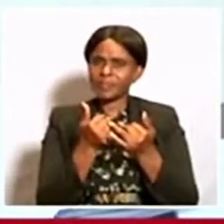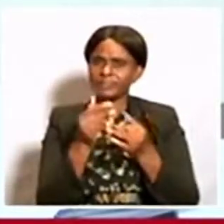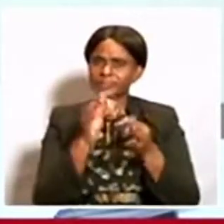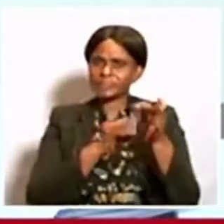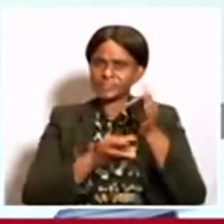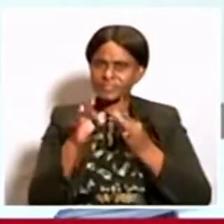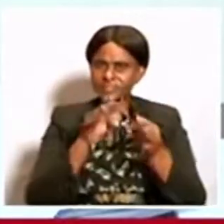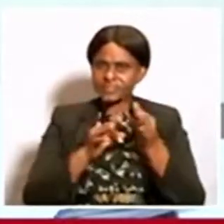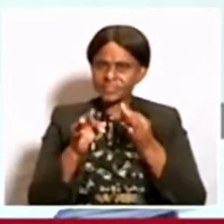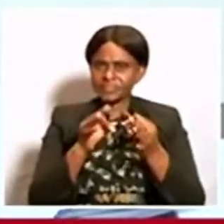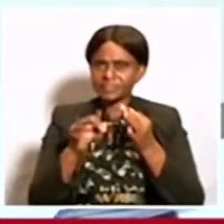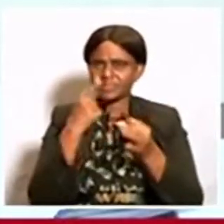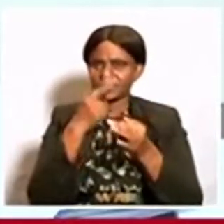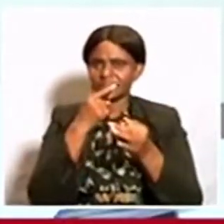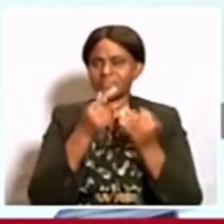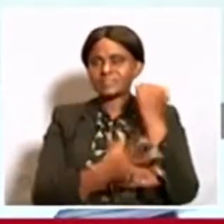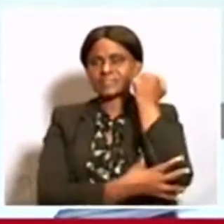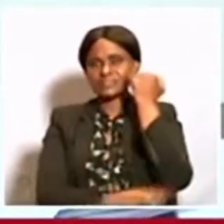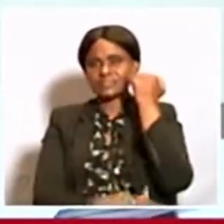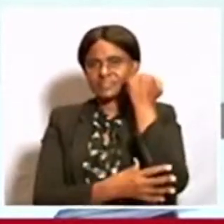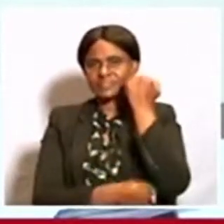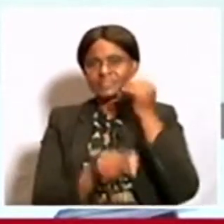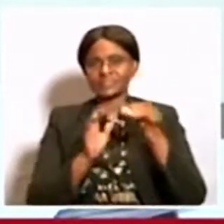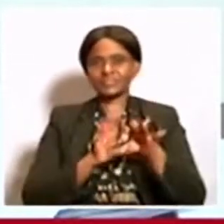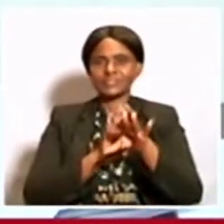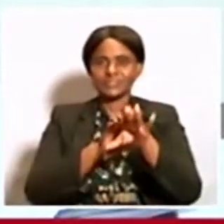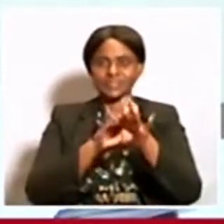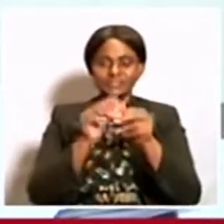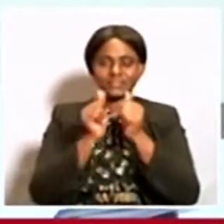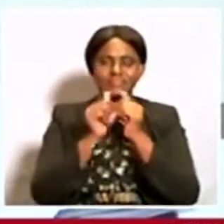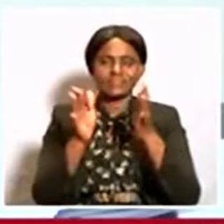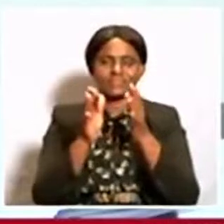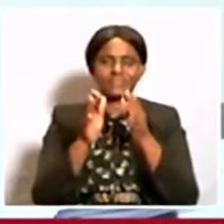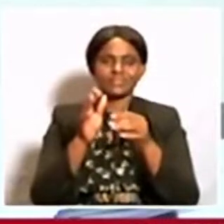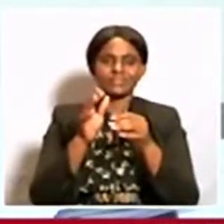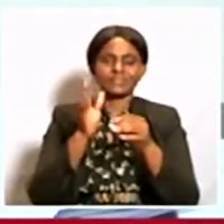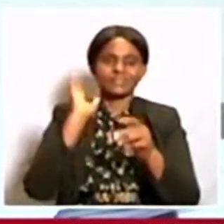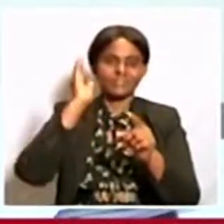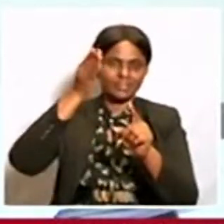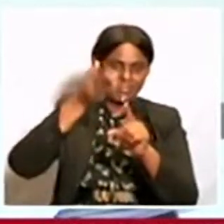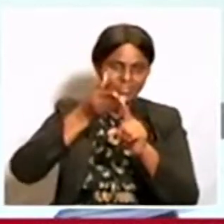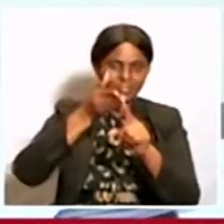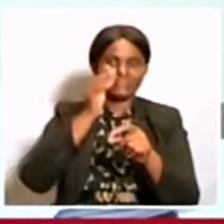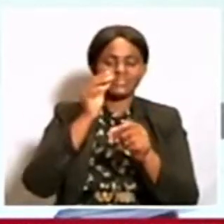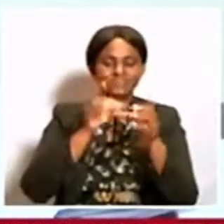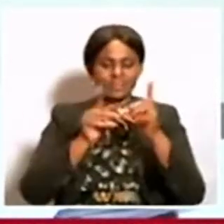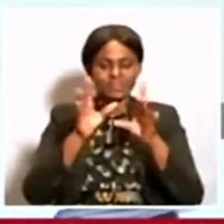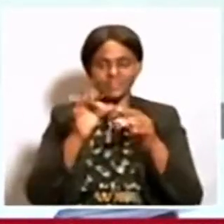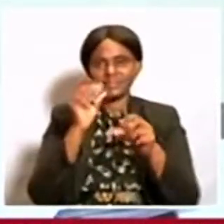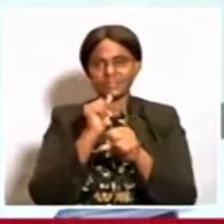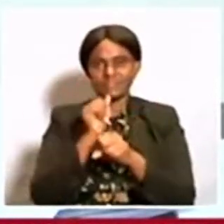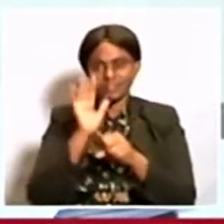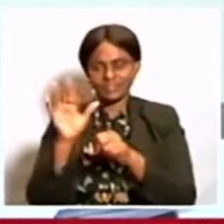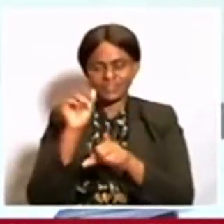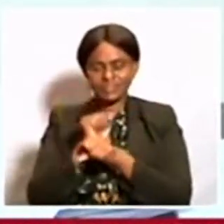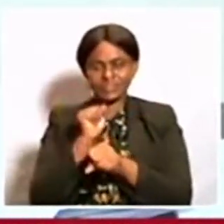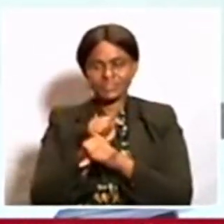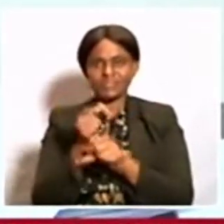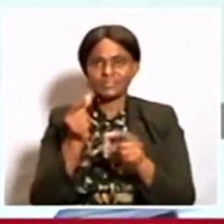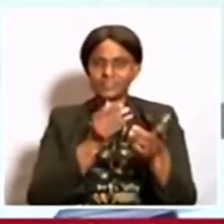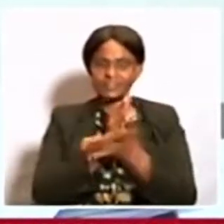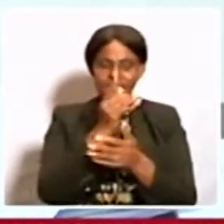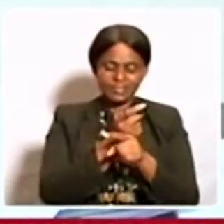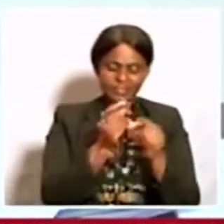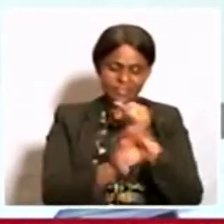justification of poor tracking. Poor tracking, we have the director of works. Your duties right from